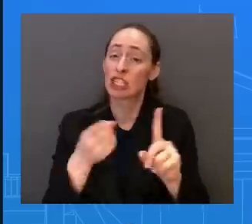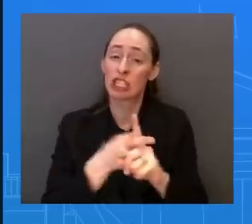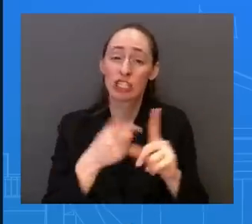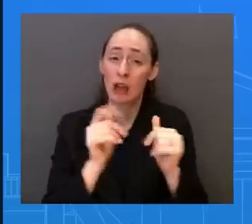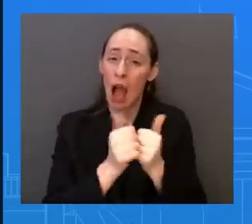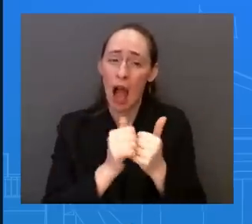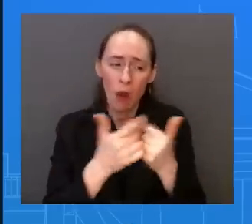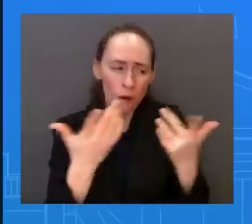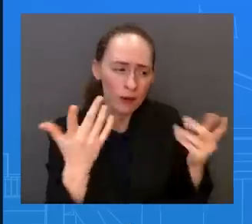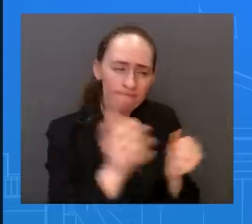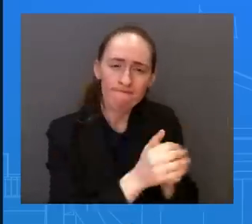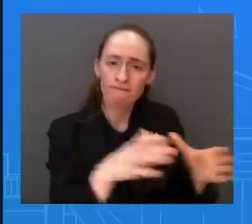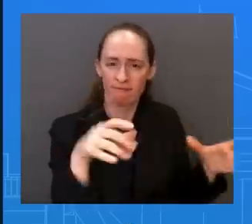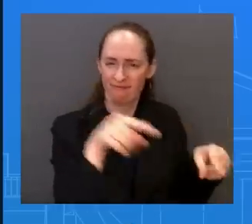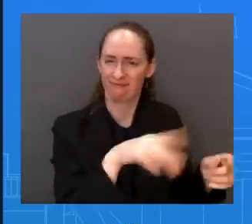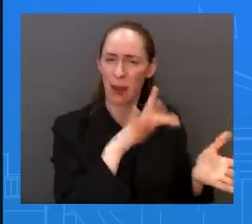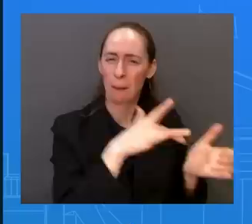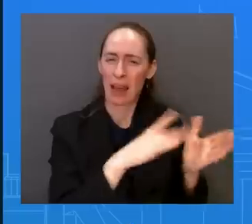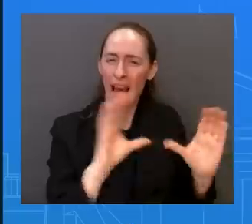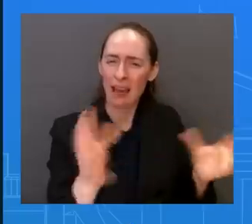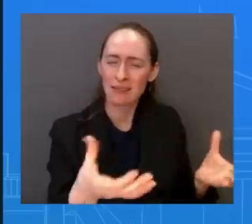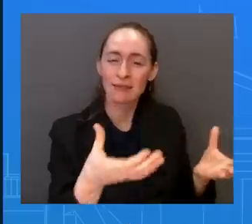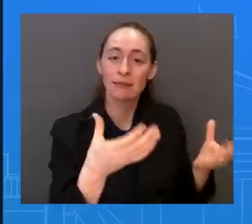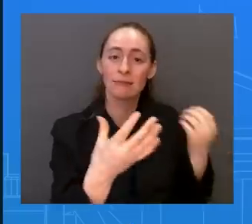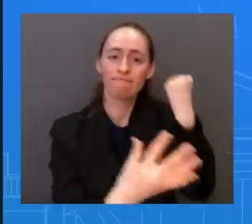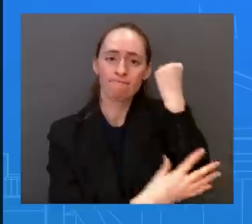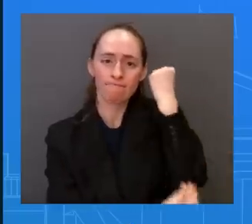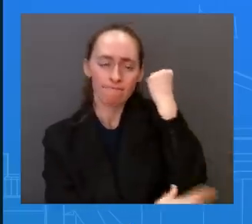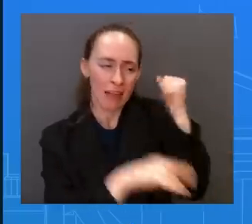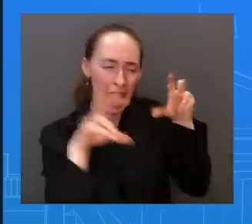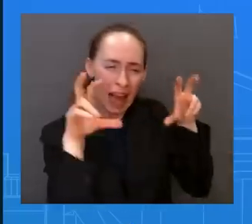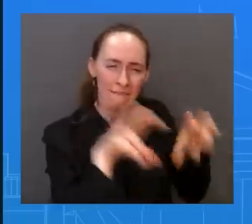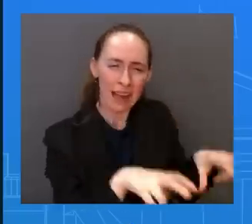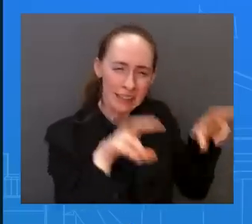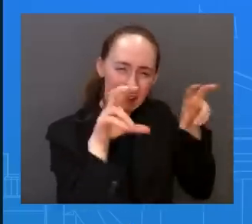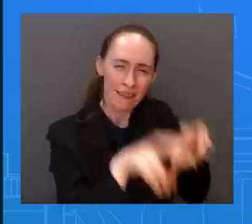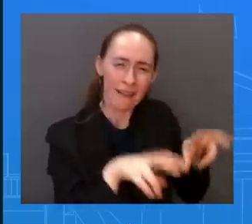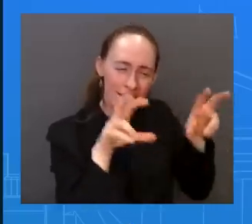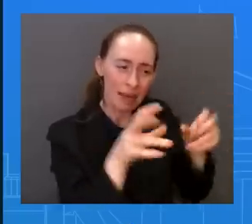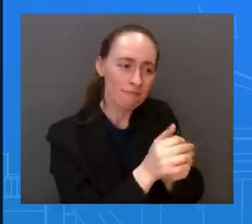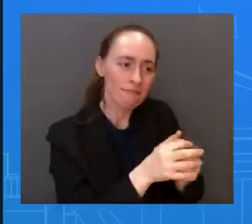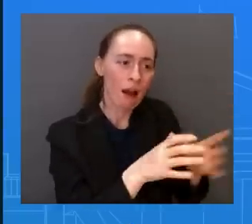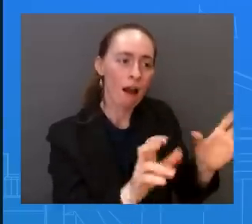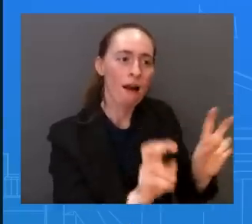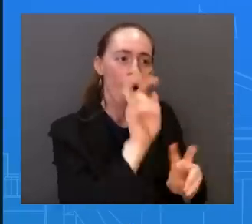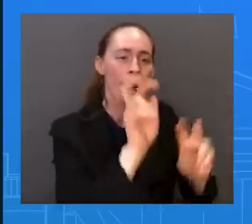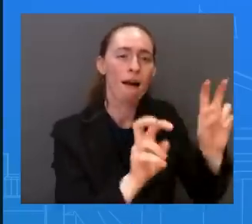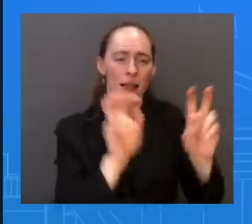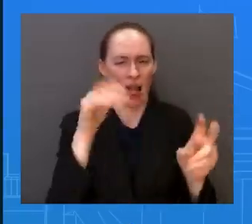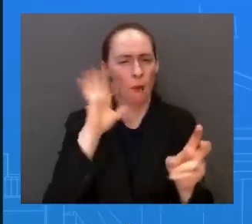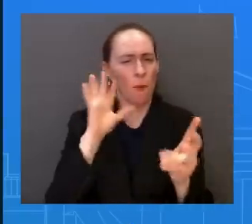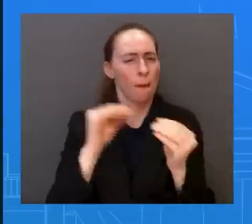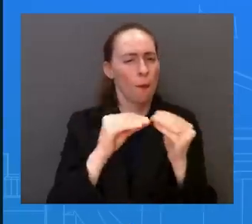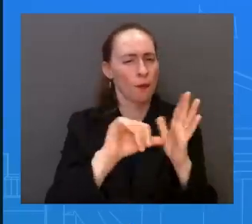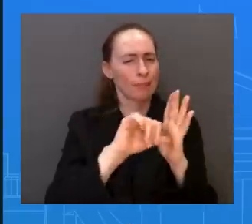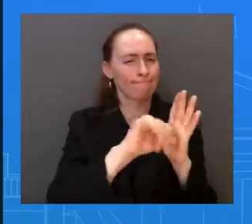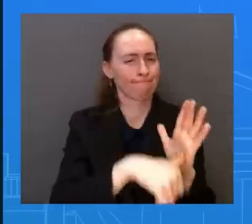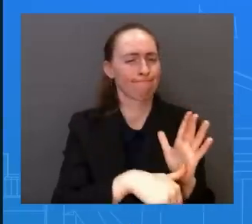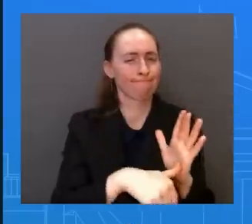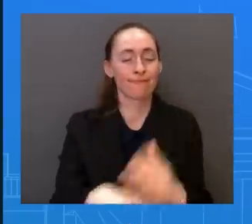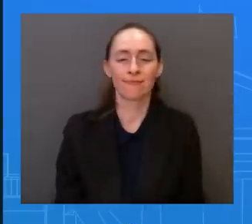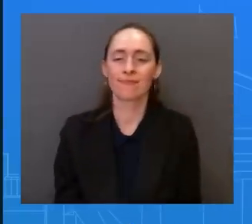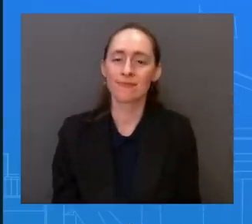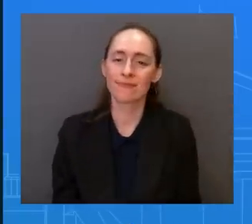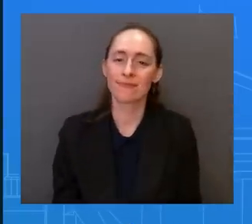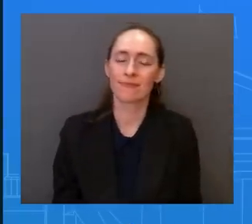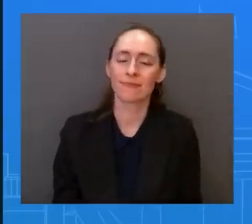bottom-up economic strategy, and make a clear contrast to the trickle-down economic philosophy that has pervaded